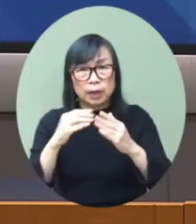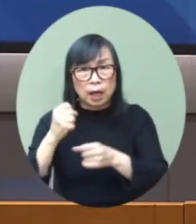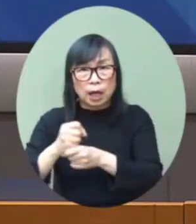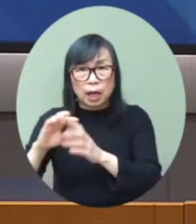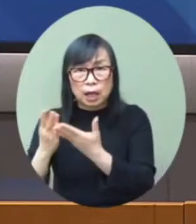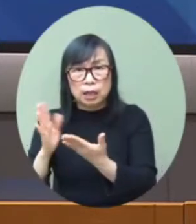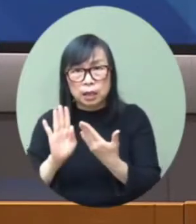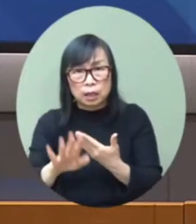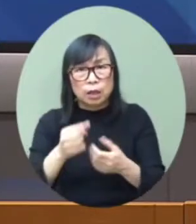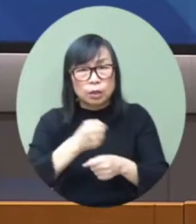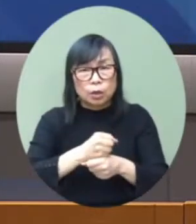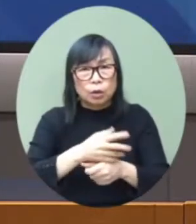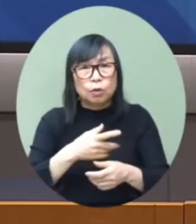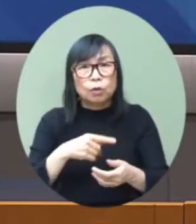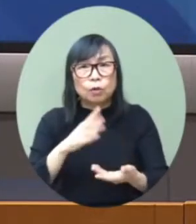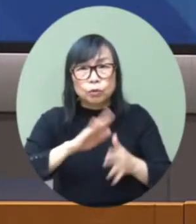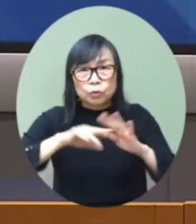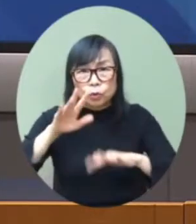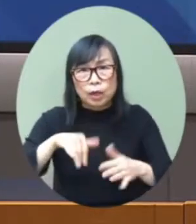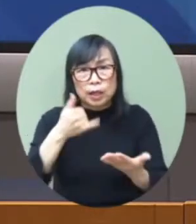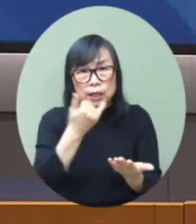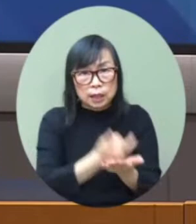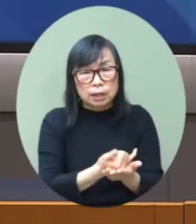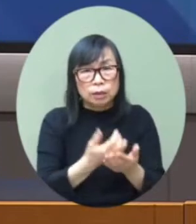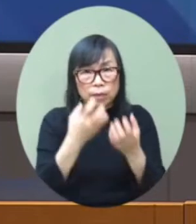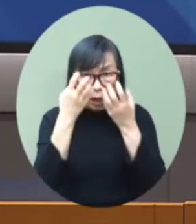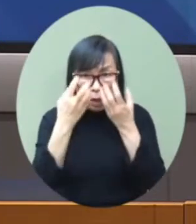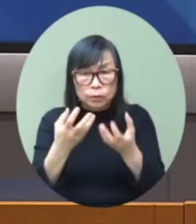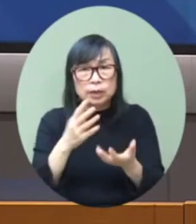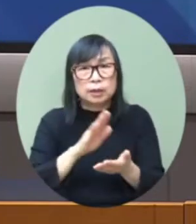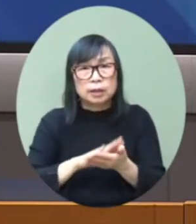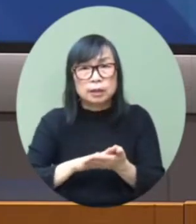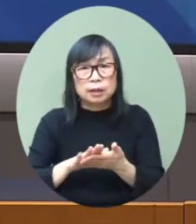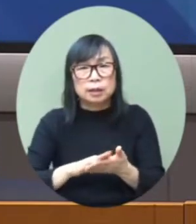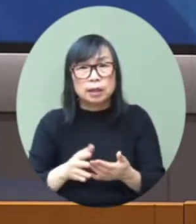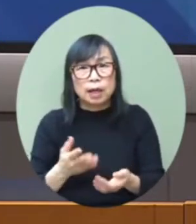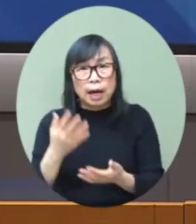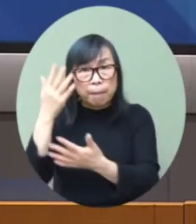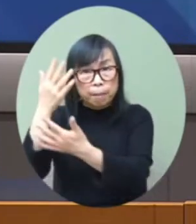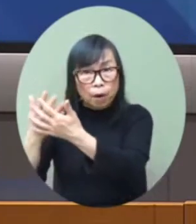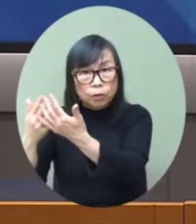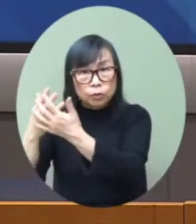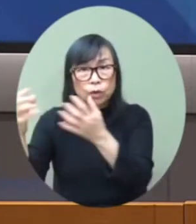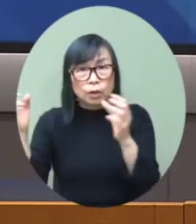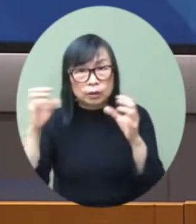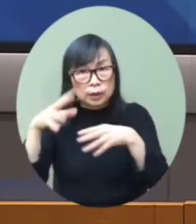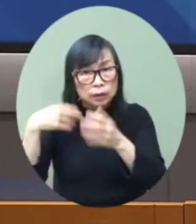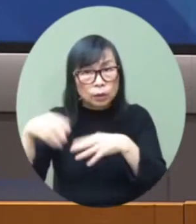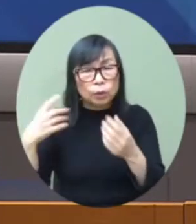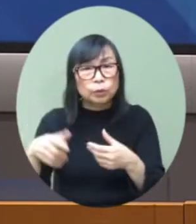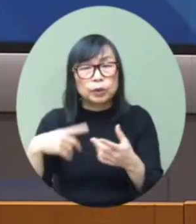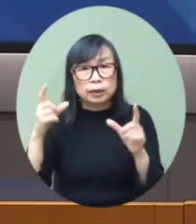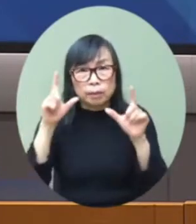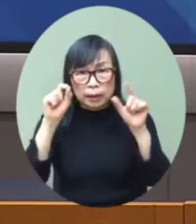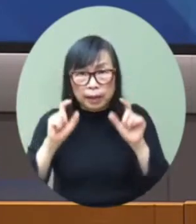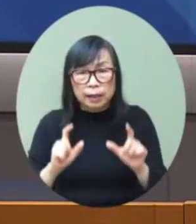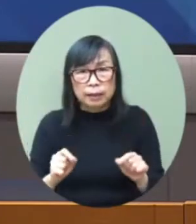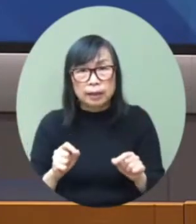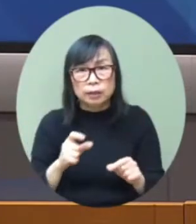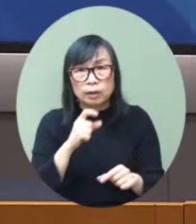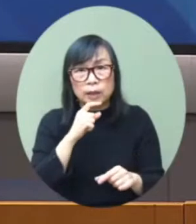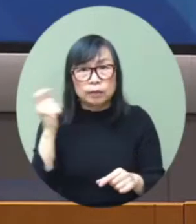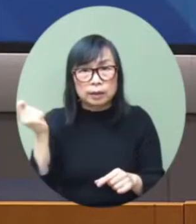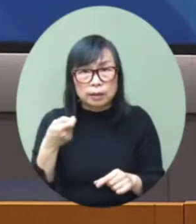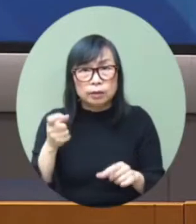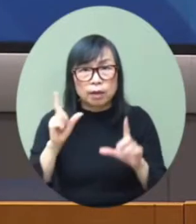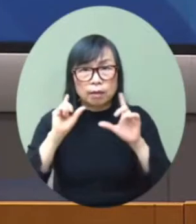Zhanbong, to talk to the trade about points to note in relation to the handling of